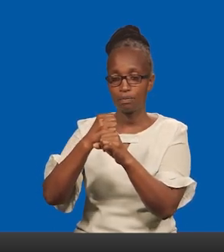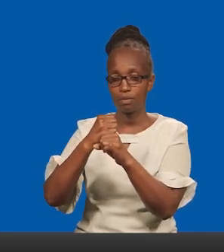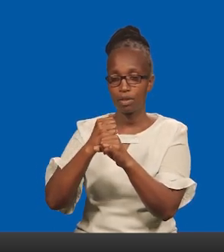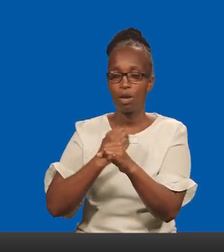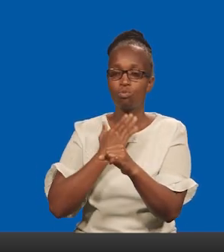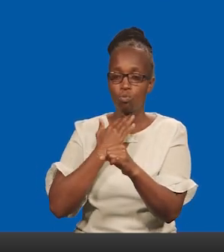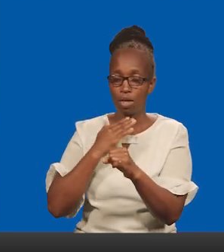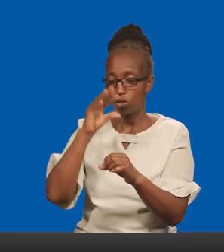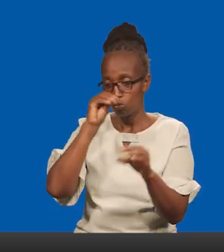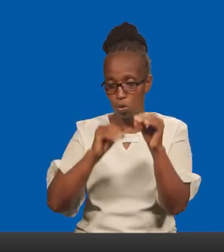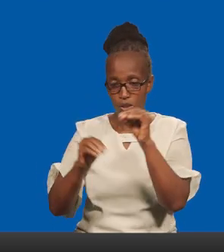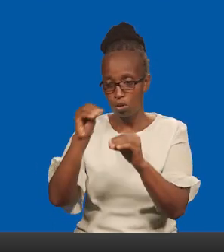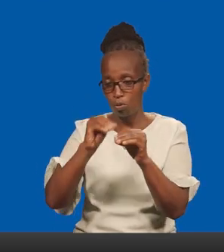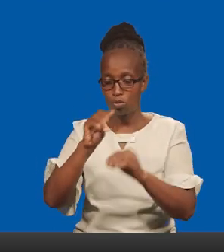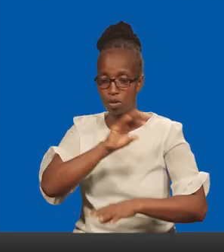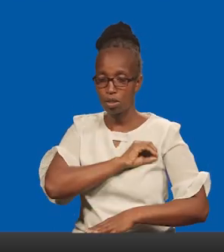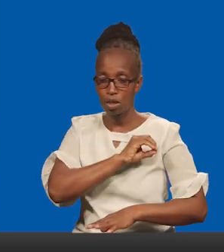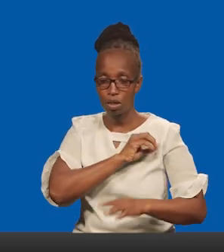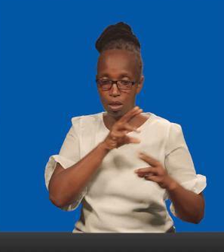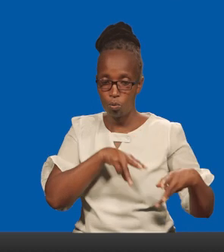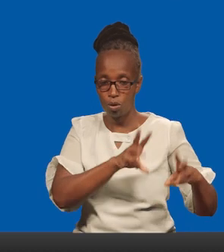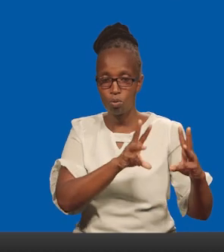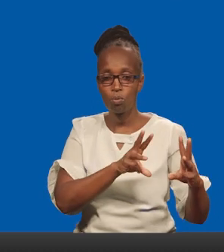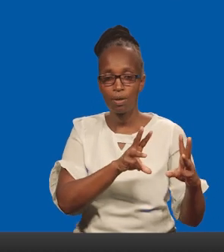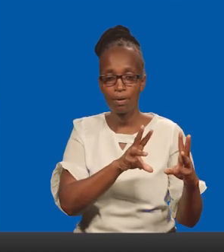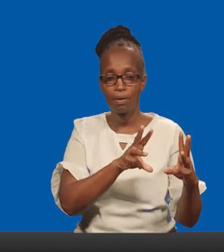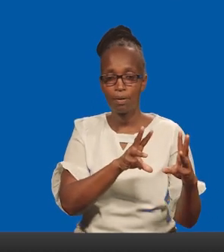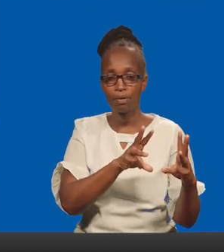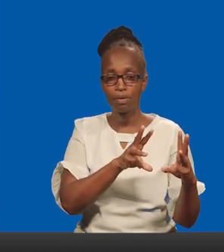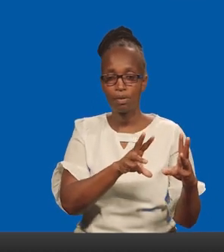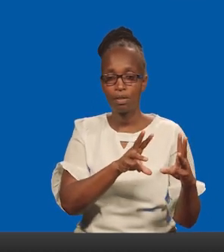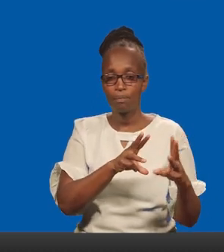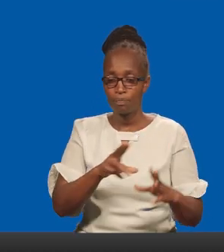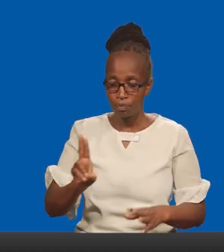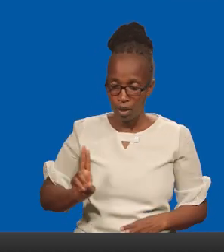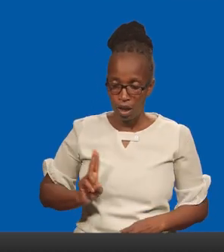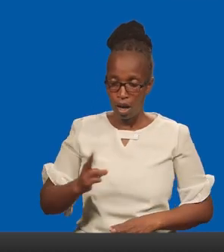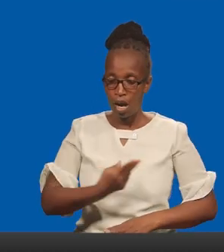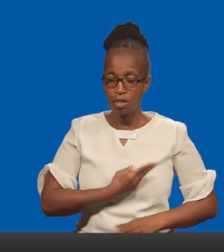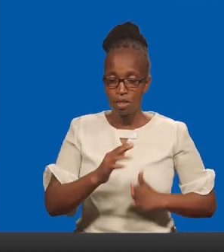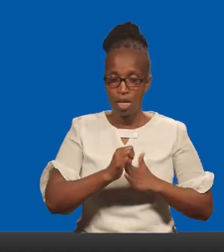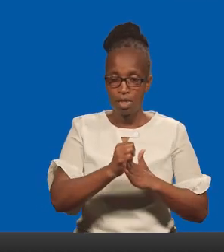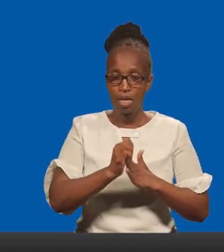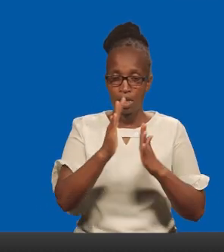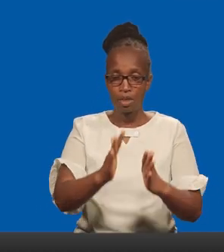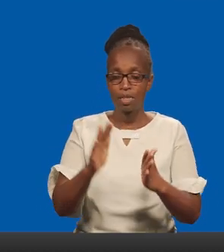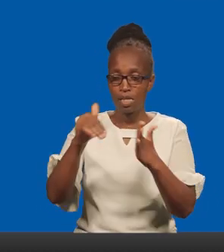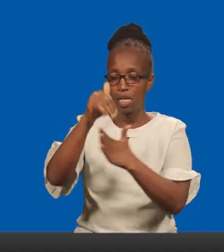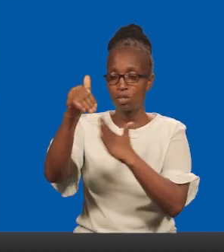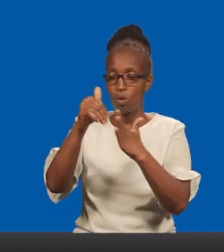2022. So we all have a job to do. We have to contribute in our own ways as